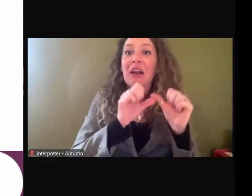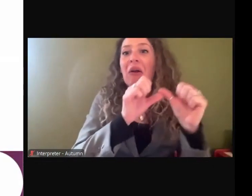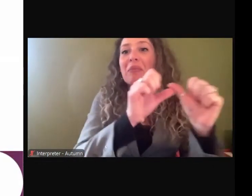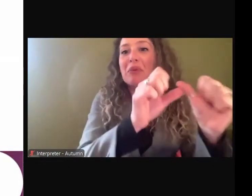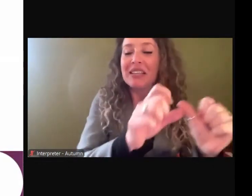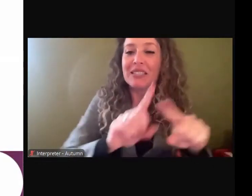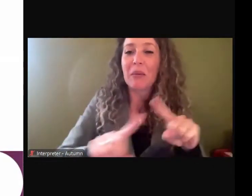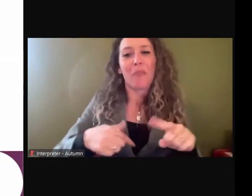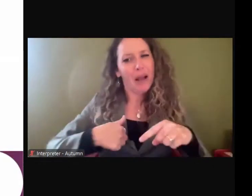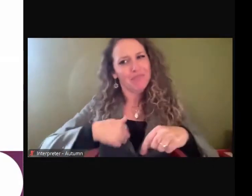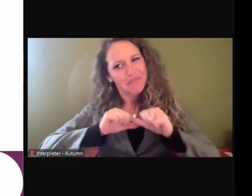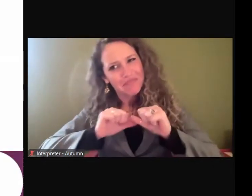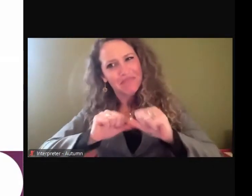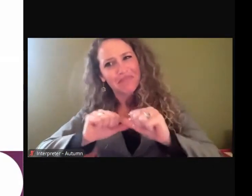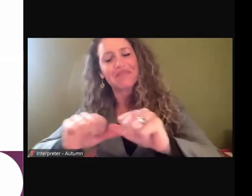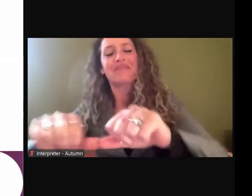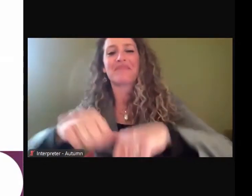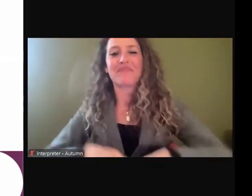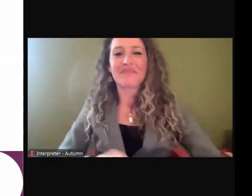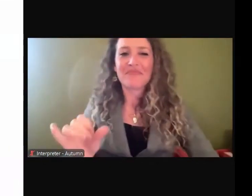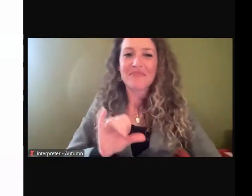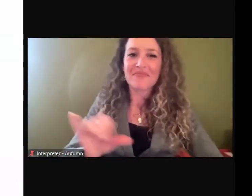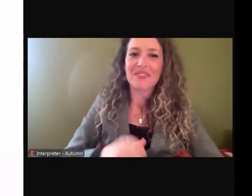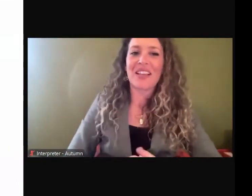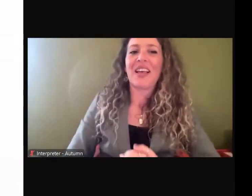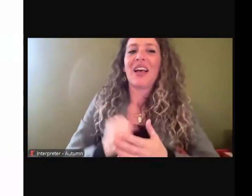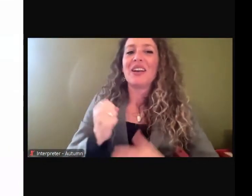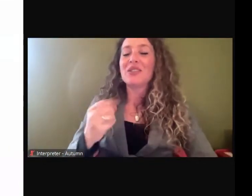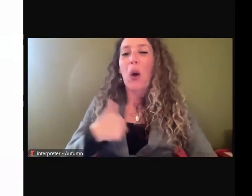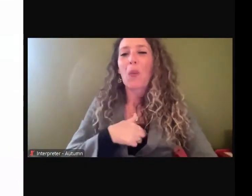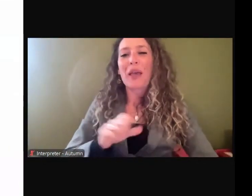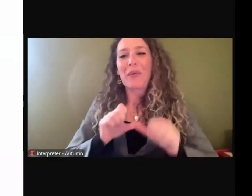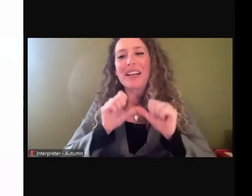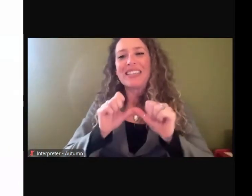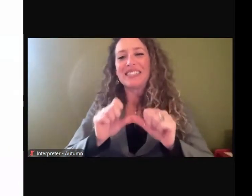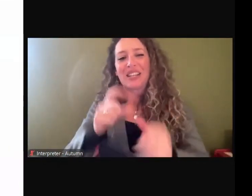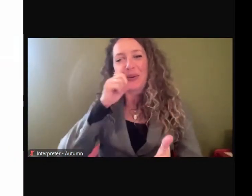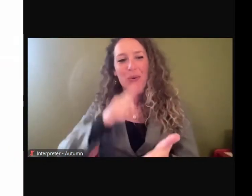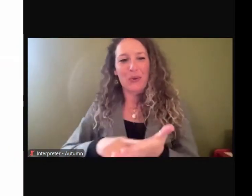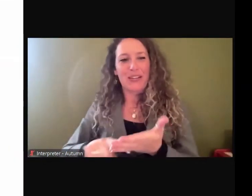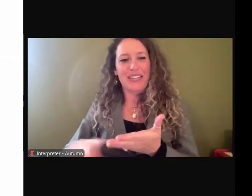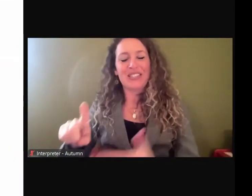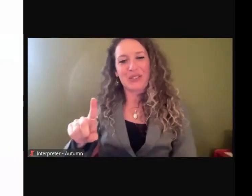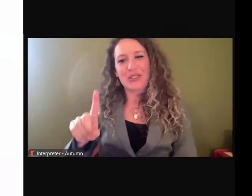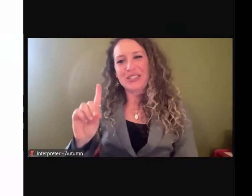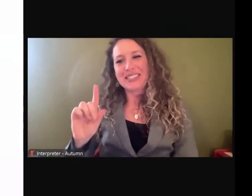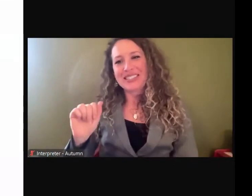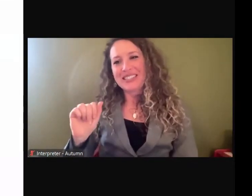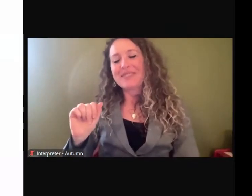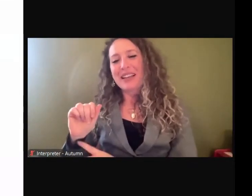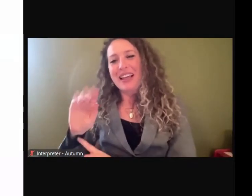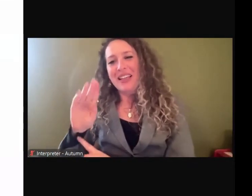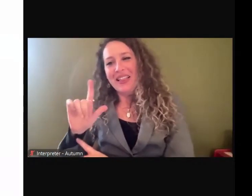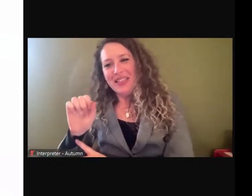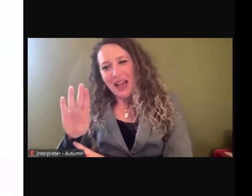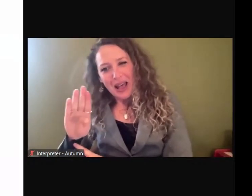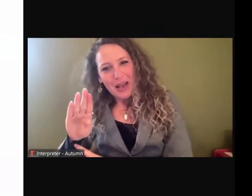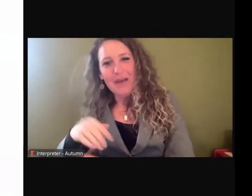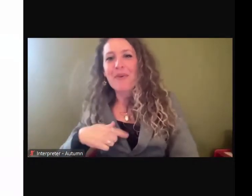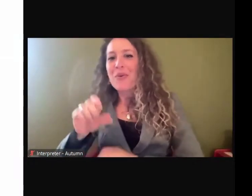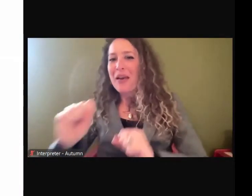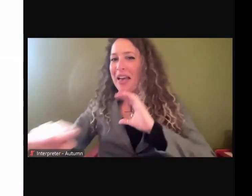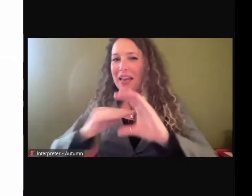so will our Disability Research Lab, as long as I can keep it going. So we would love to have you join us. You can email me at